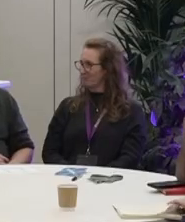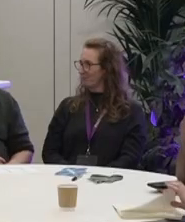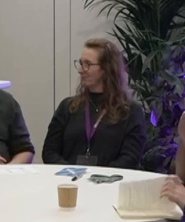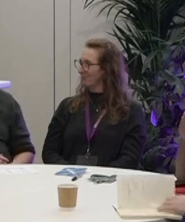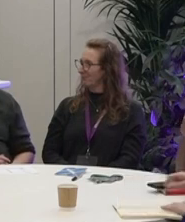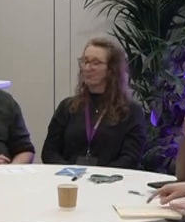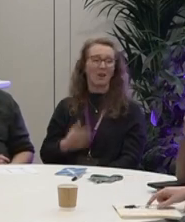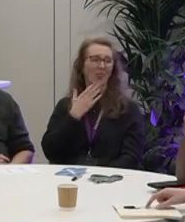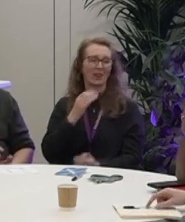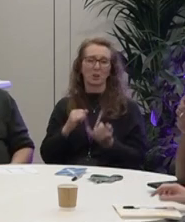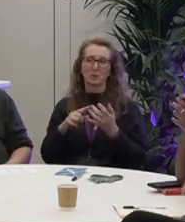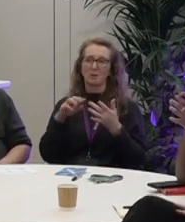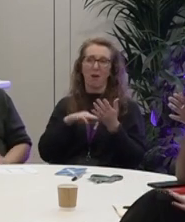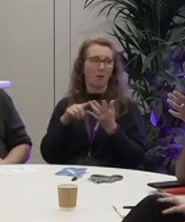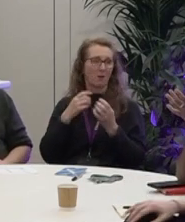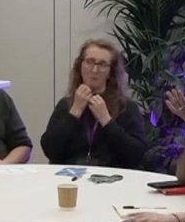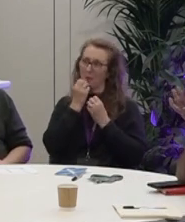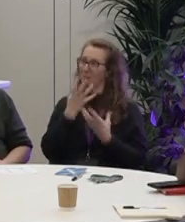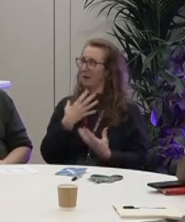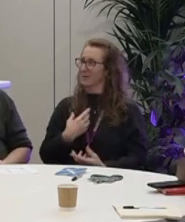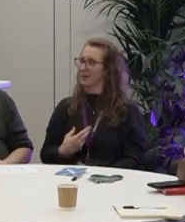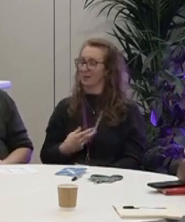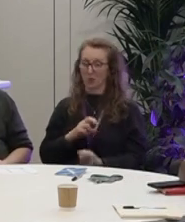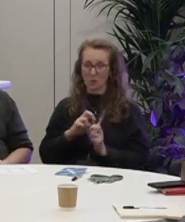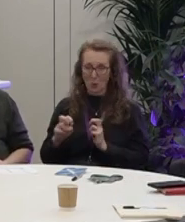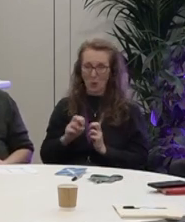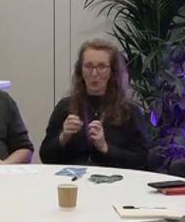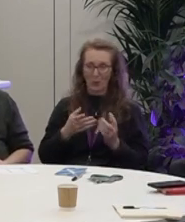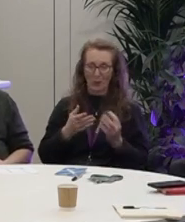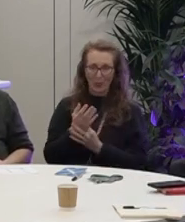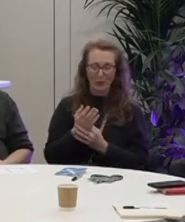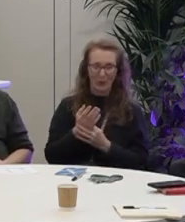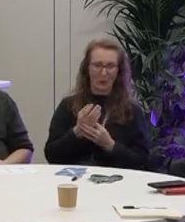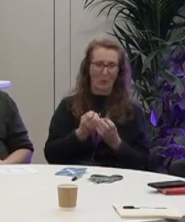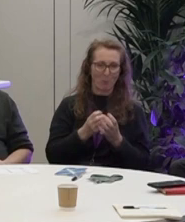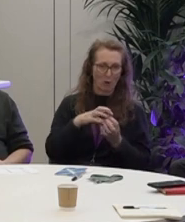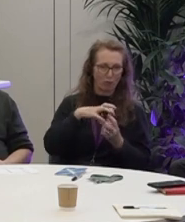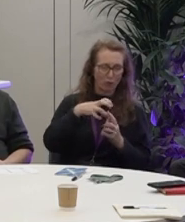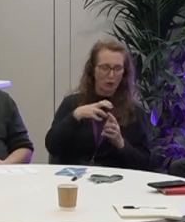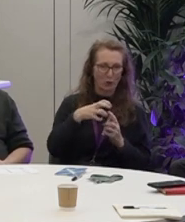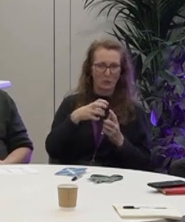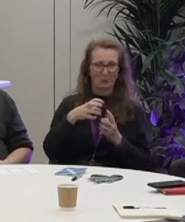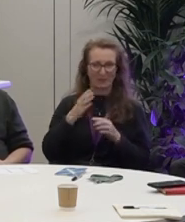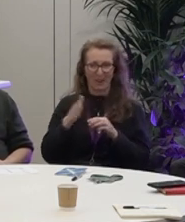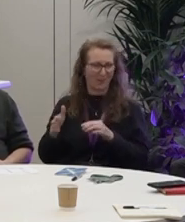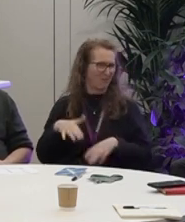Thank you, Simon. It's amazing. It is a tour between mushrooms, zucchini, and icebergs. Absolutely awesome.